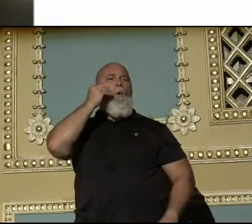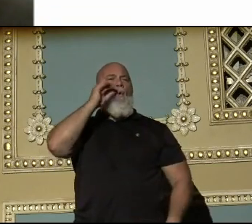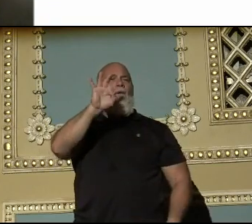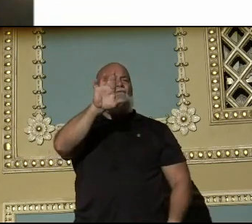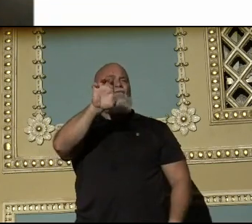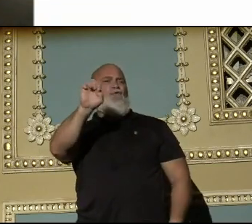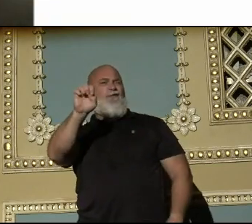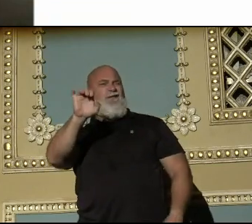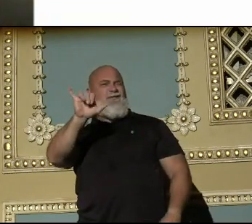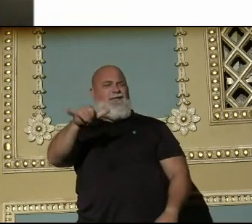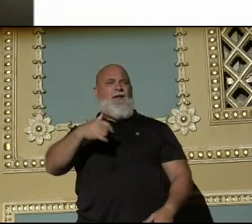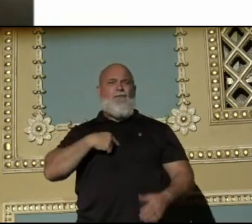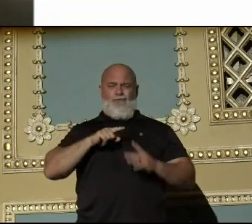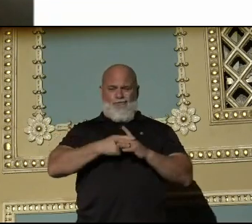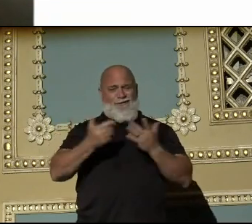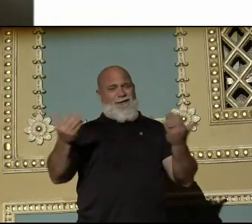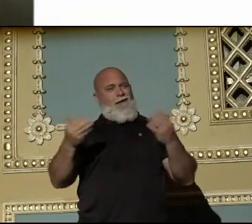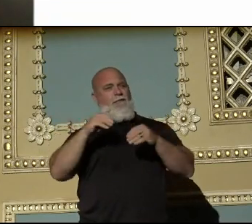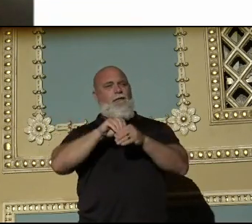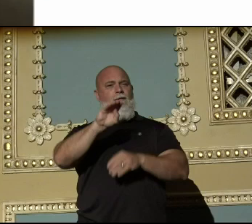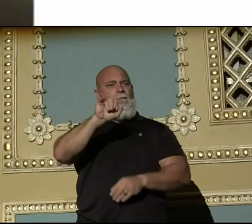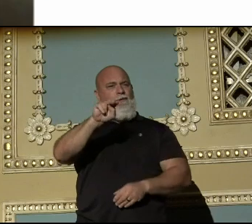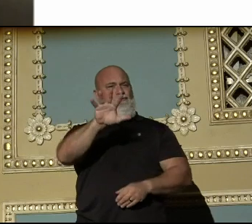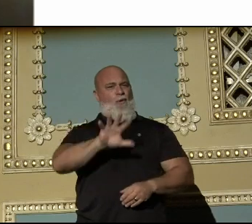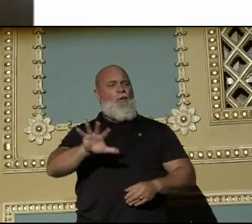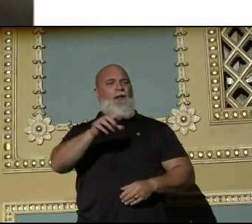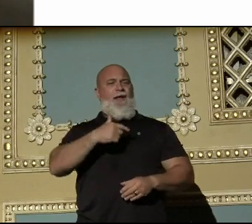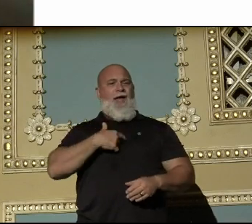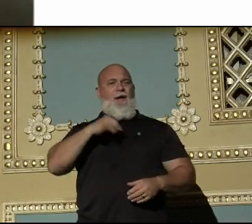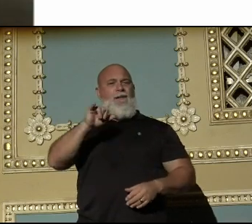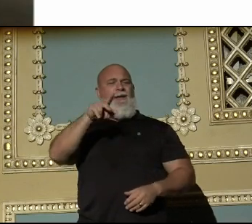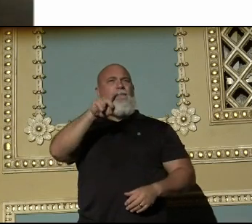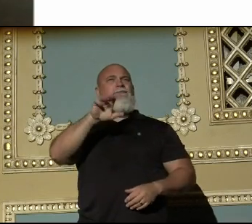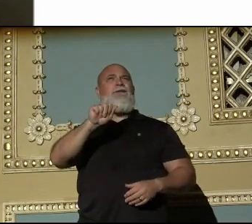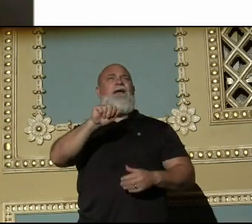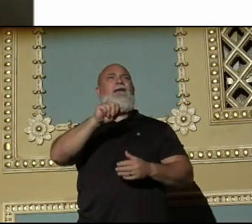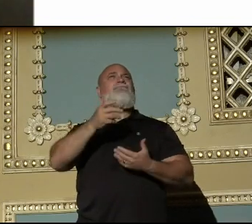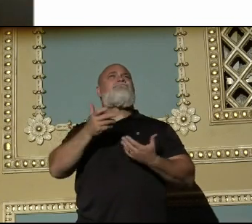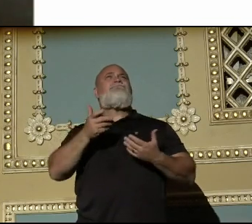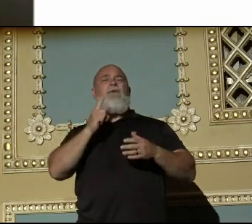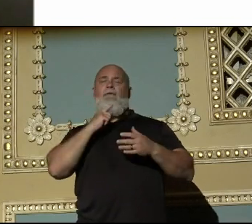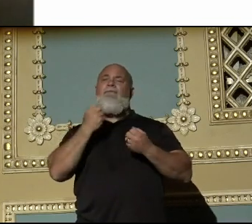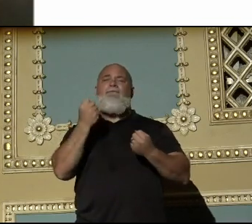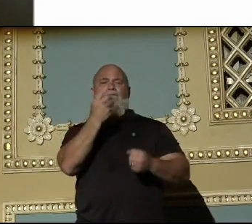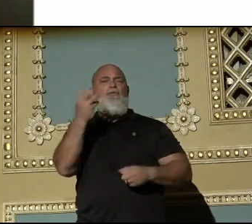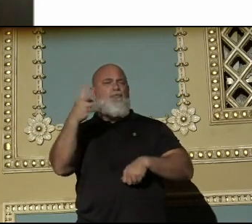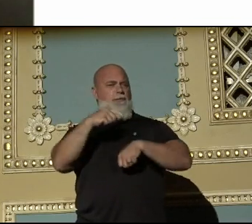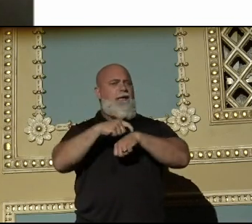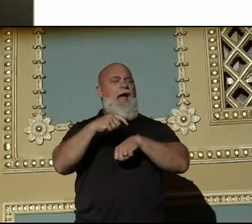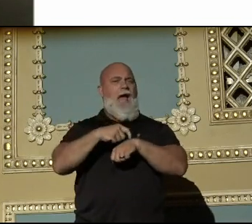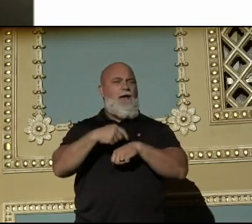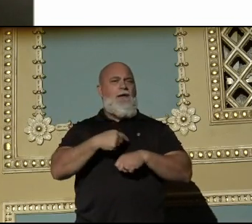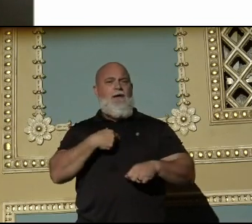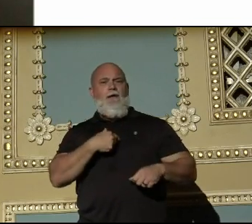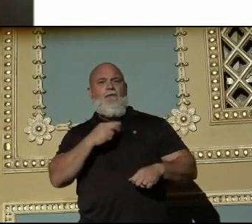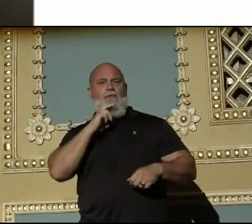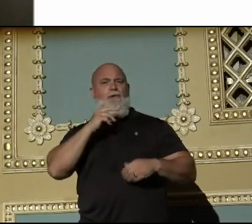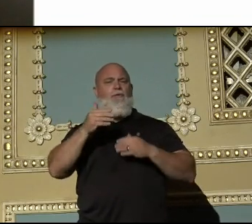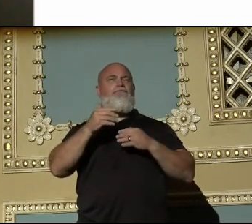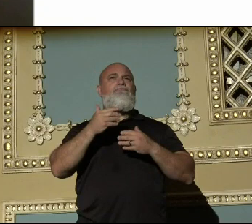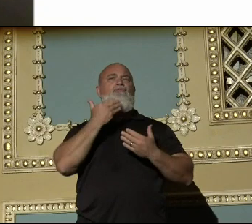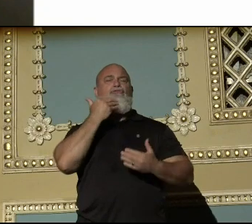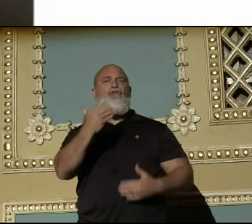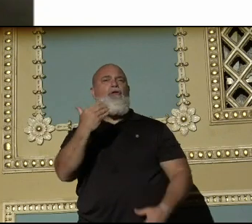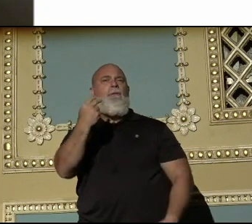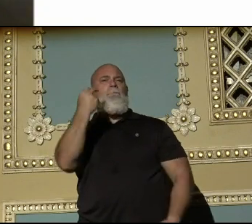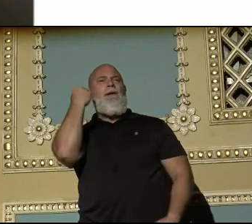we started right here in Minnesota. So I've played the Paramount Center for the Arts quite a few times. We've made some really cool memories there, and it's always